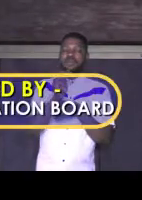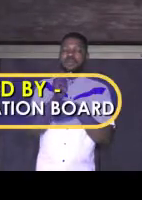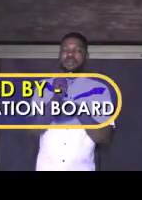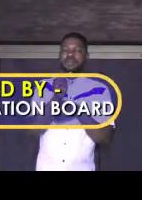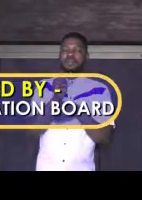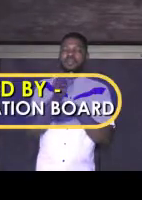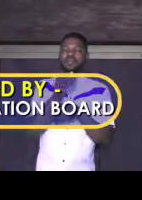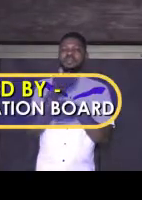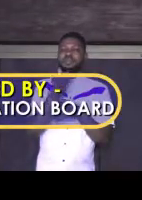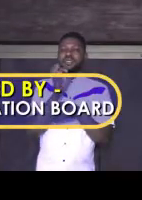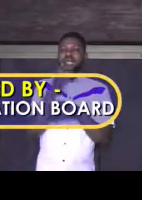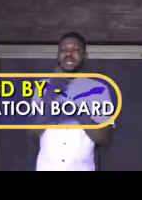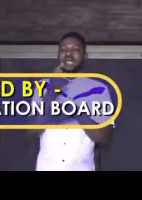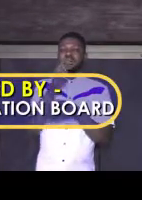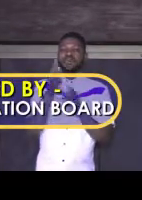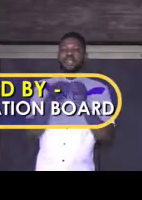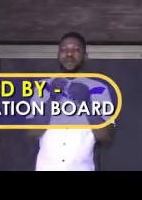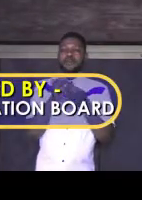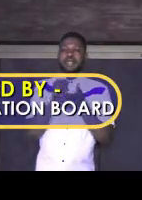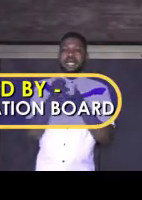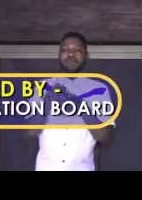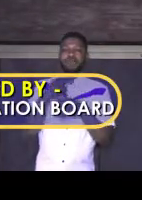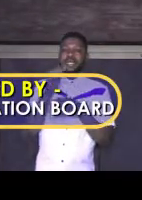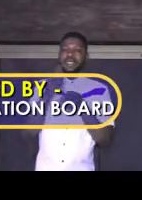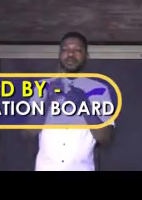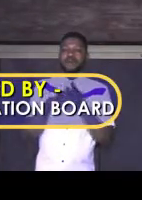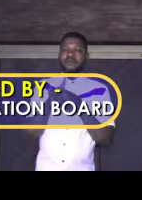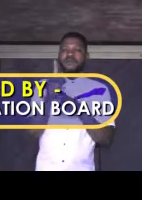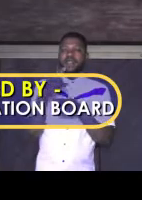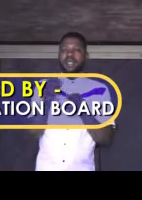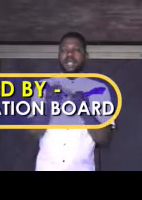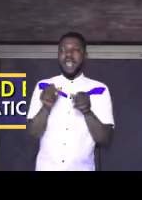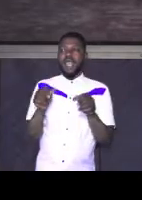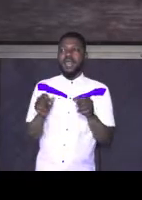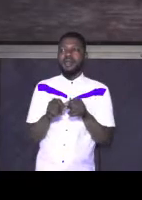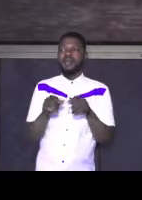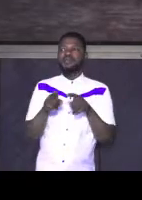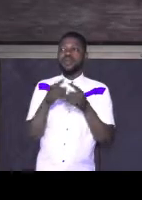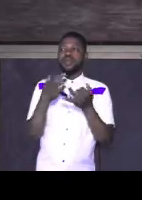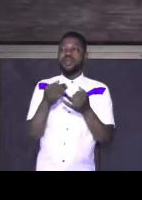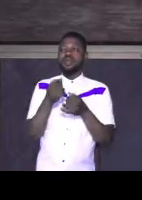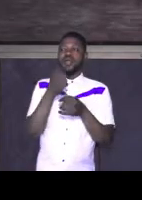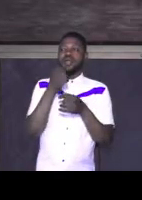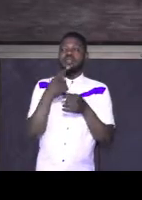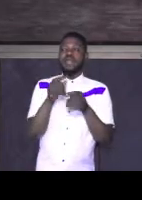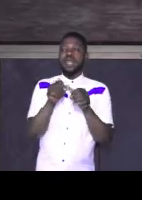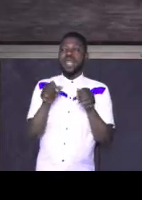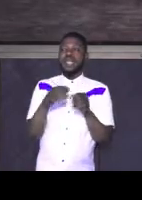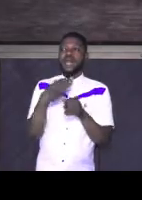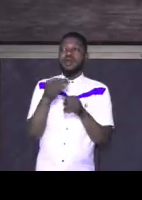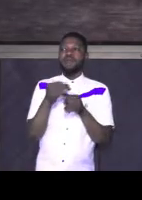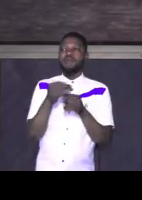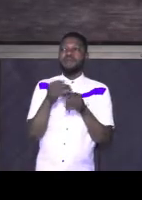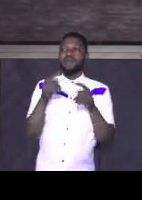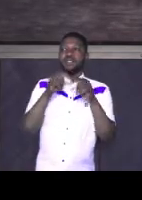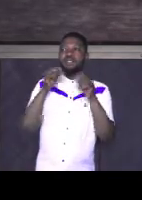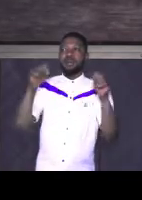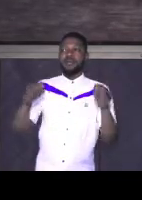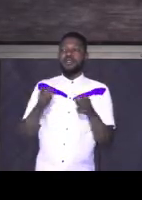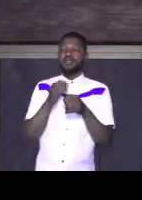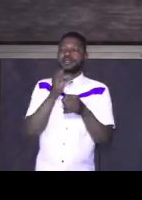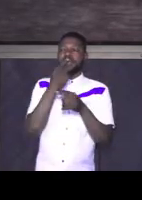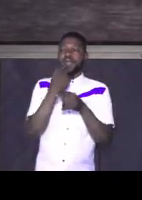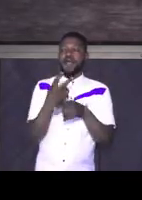called H. These are the 3 numbers that we need to find the area. So what we do now is to say the area of trapezium